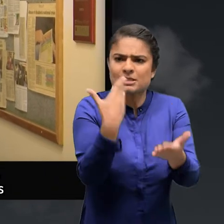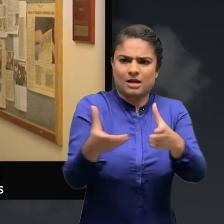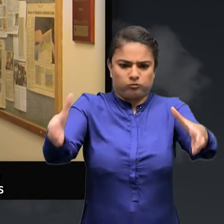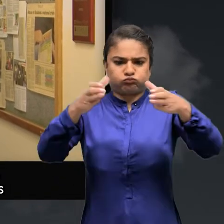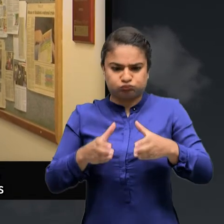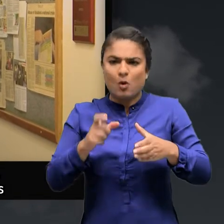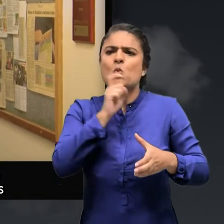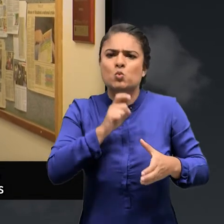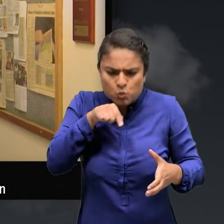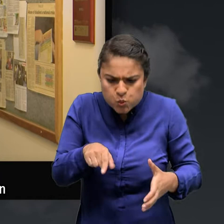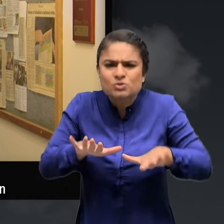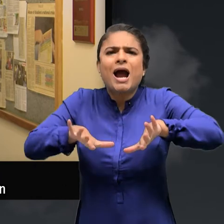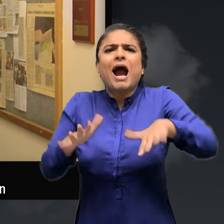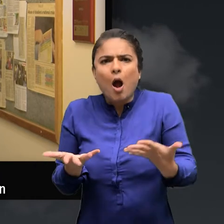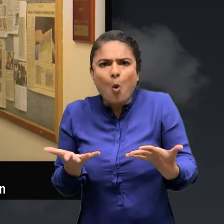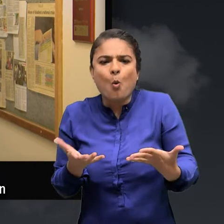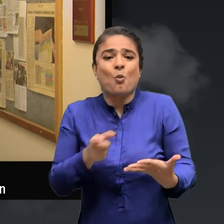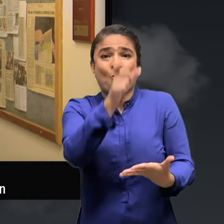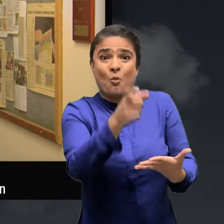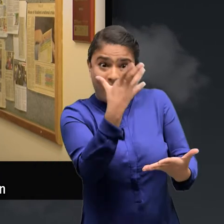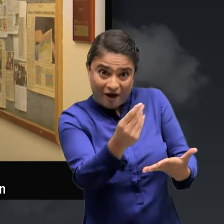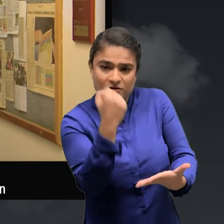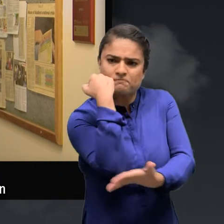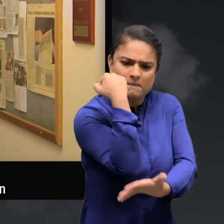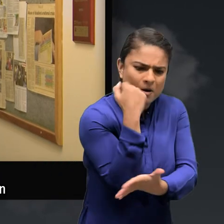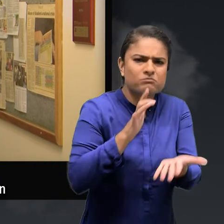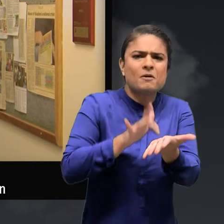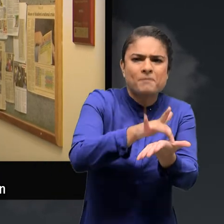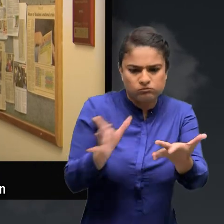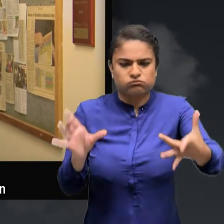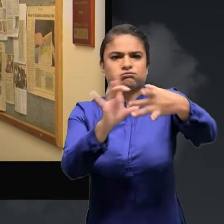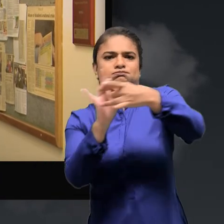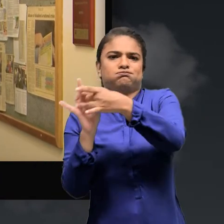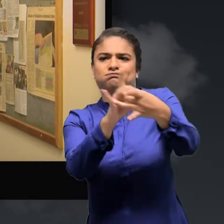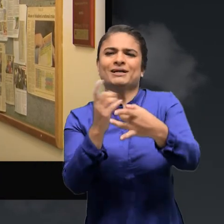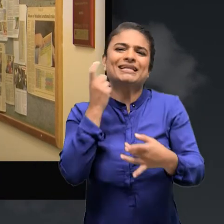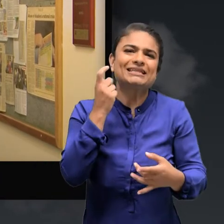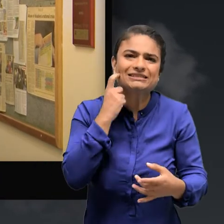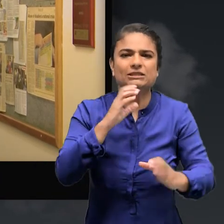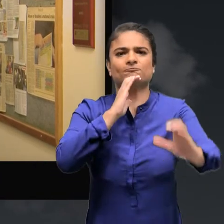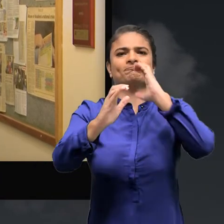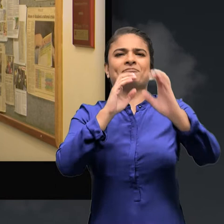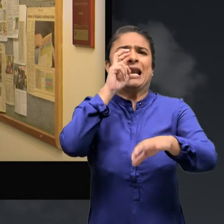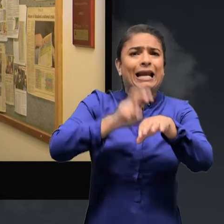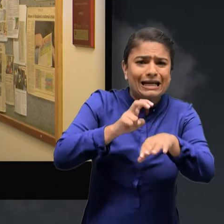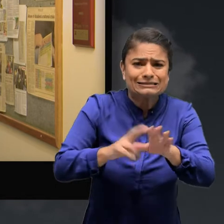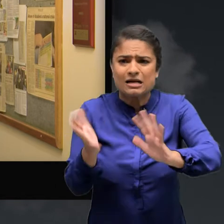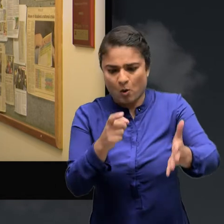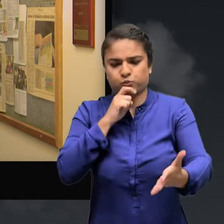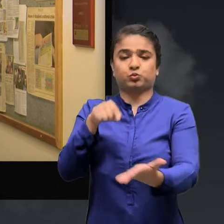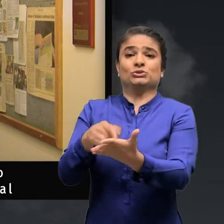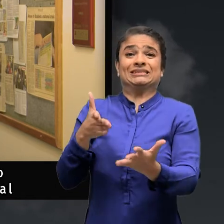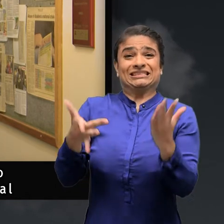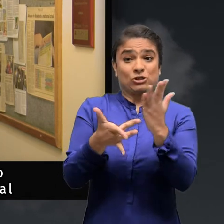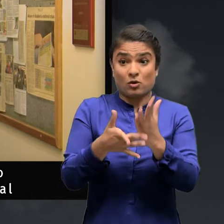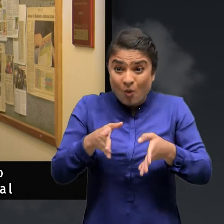and family members on how to use augmentative and alternative communication with people with complex communication